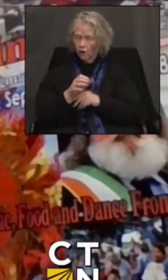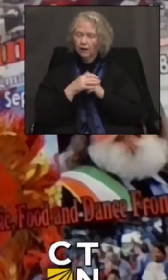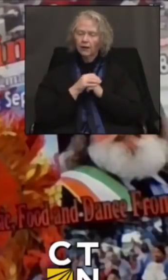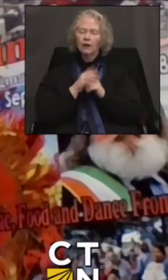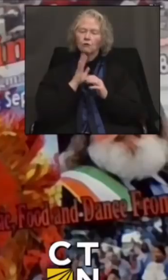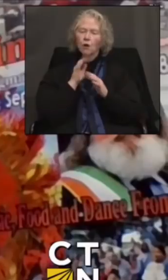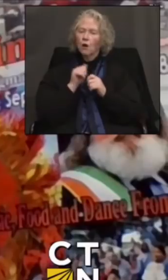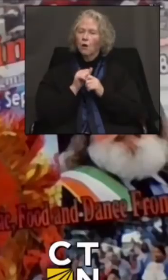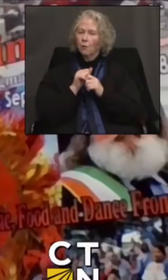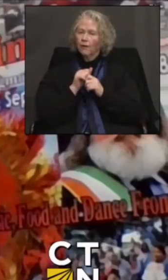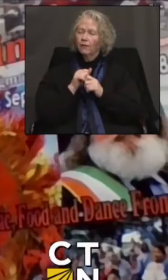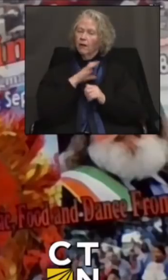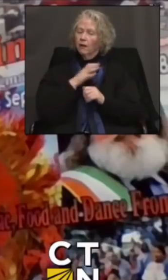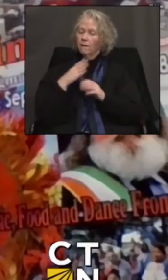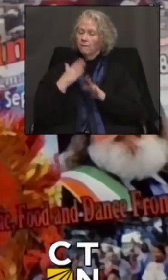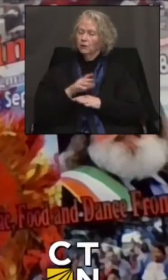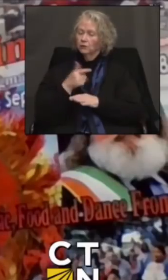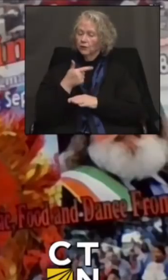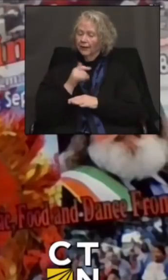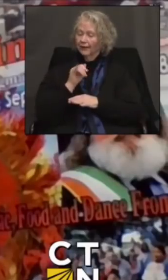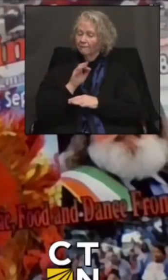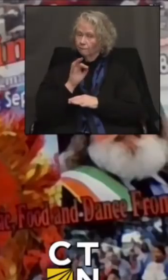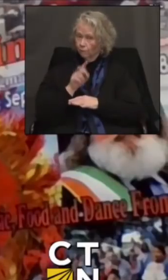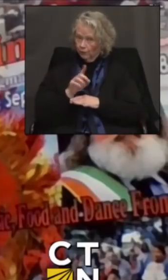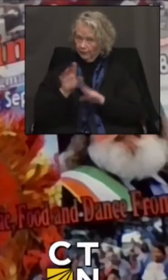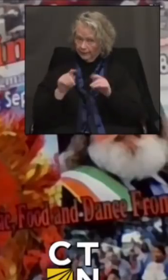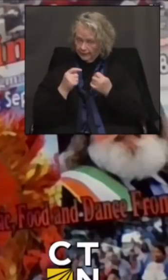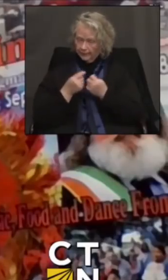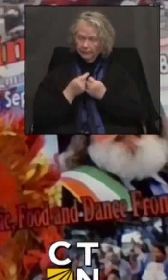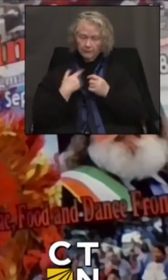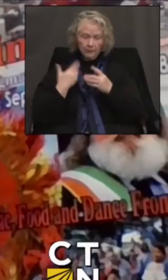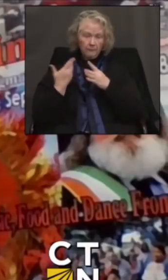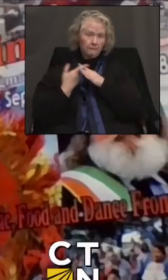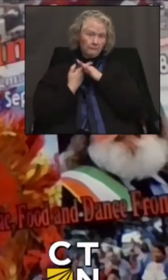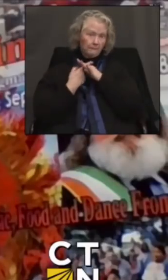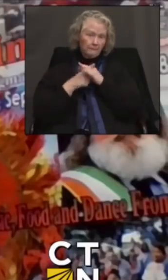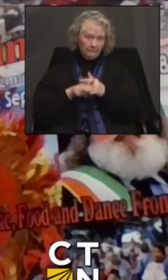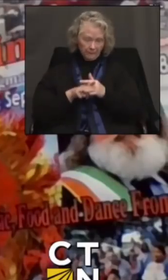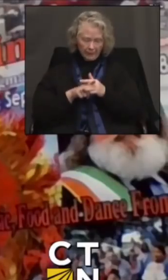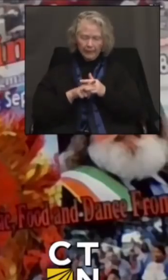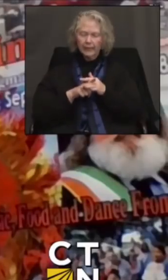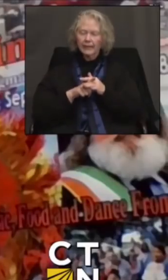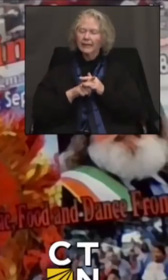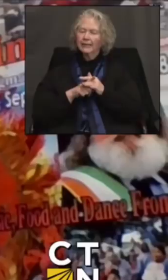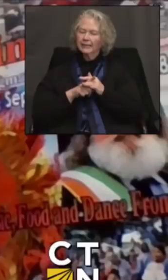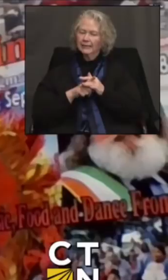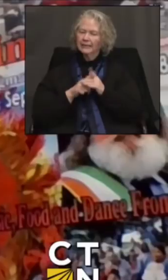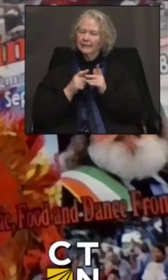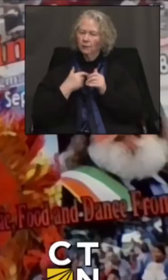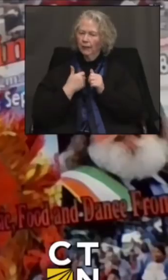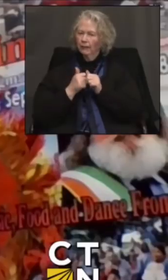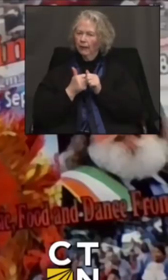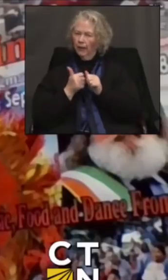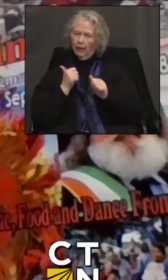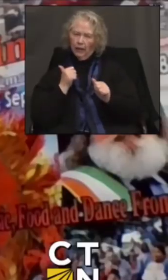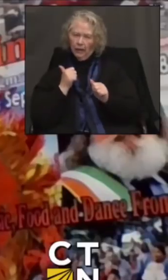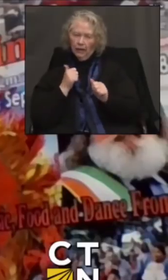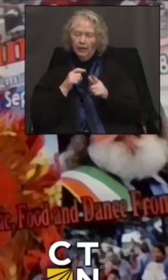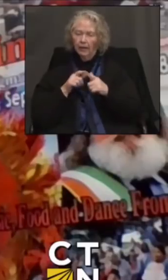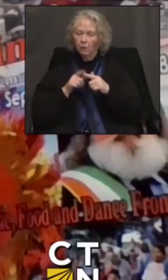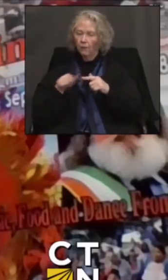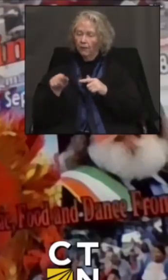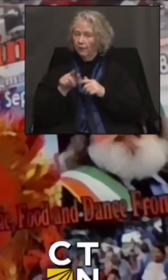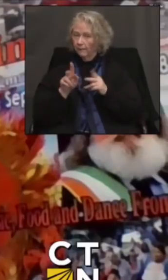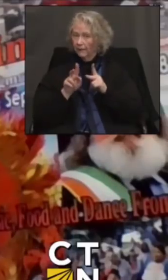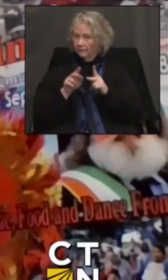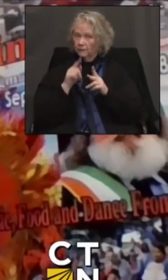and her team, and when we first started this conversation, we were a little lacking in communities of color, and I have to